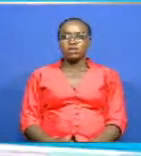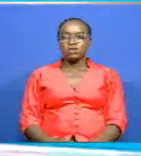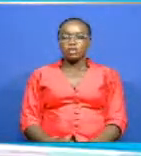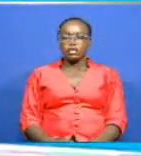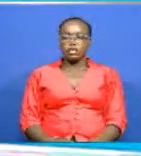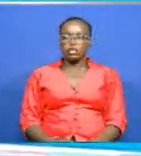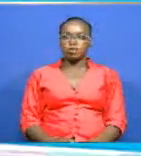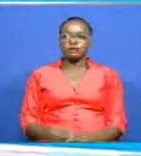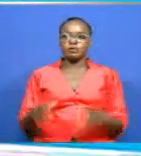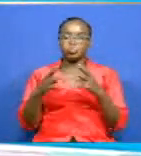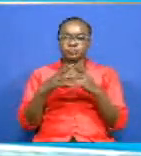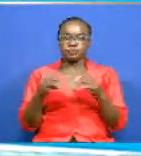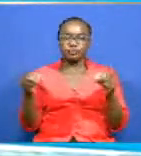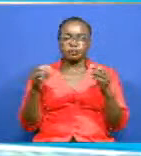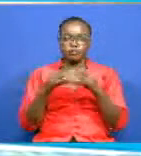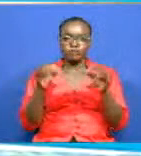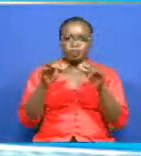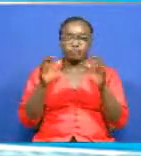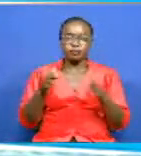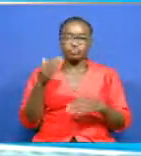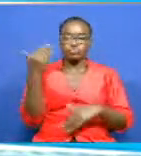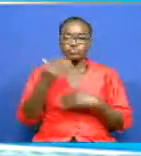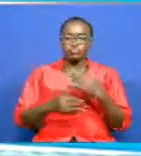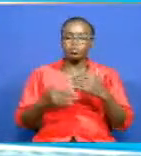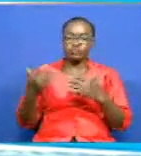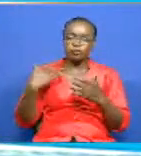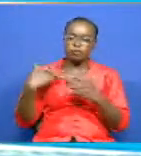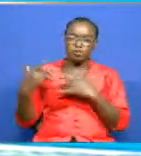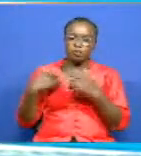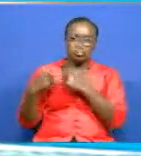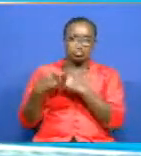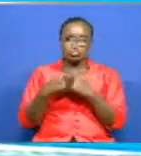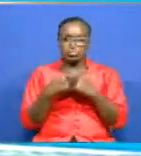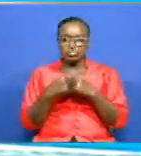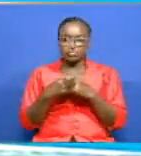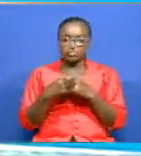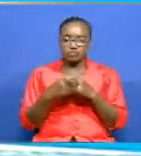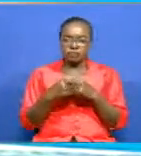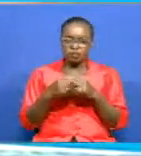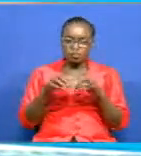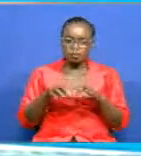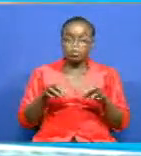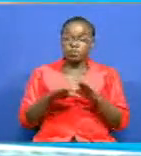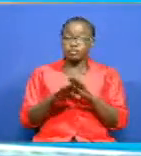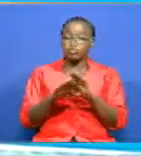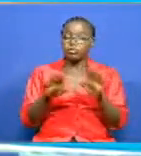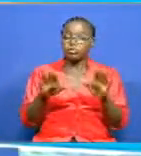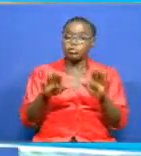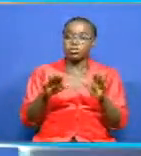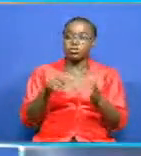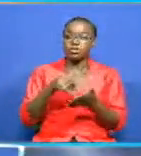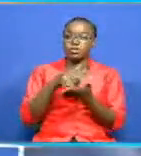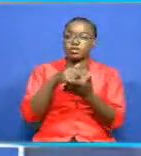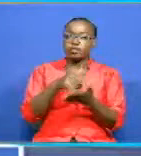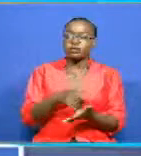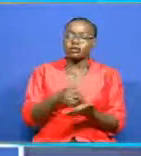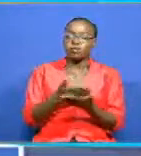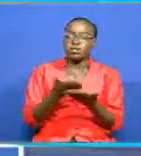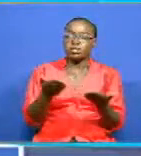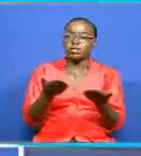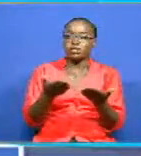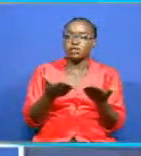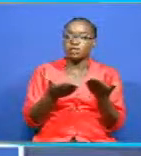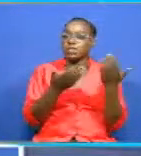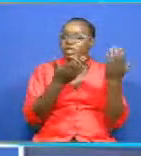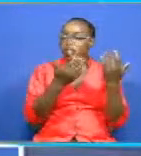Now, cotton farmers in Busia are concerned that challenges marketing their crop could cost them their investment. The farmers, who are expecting a